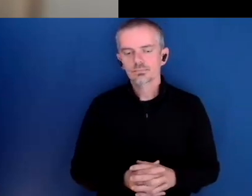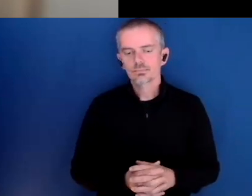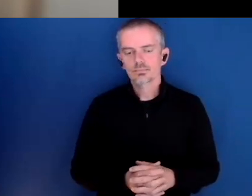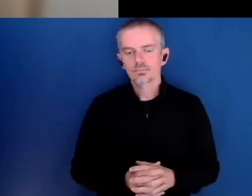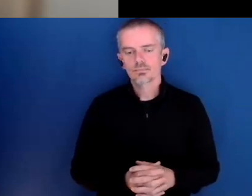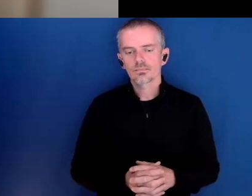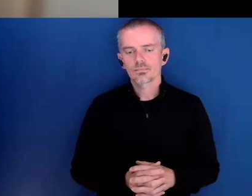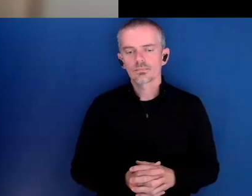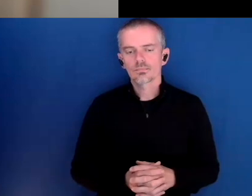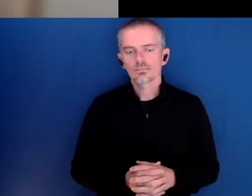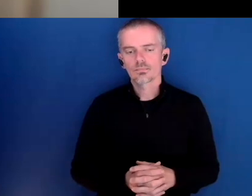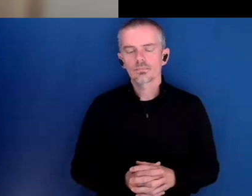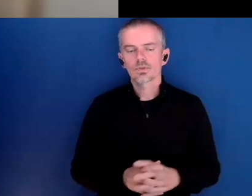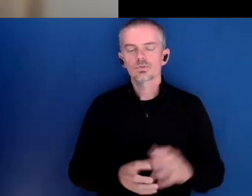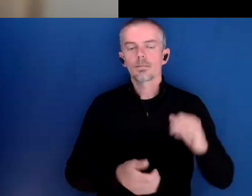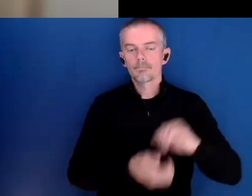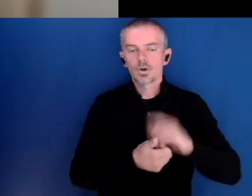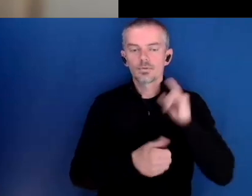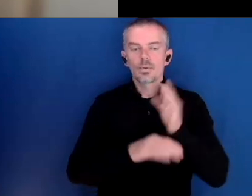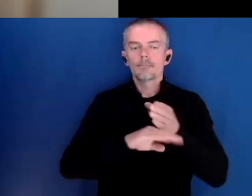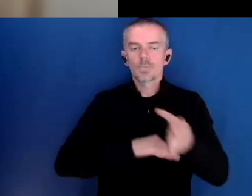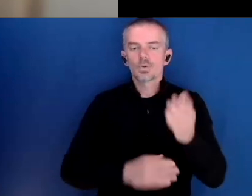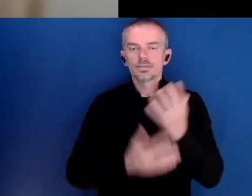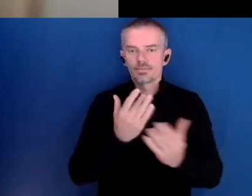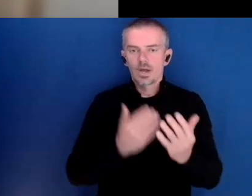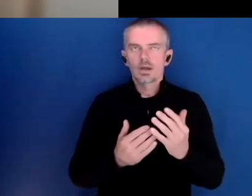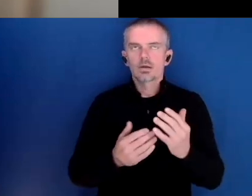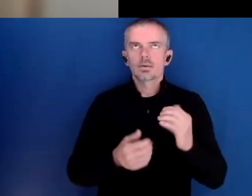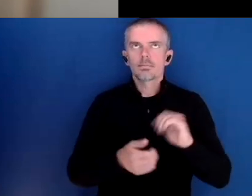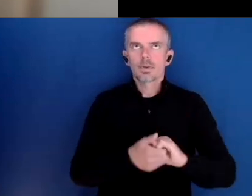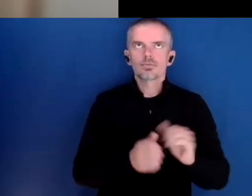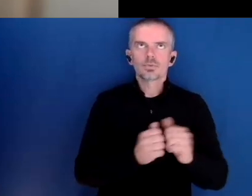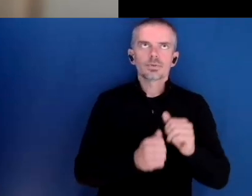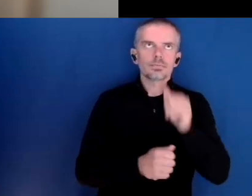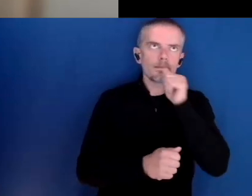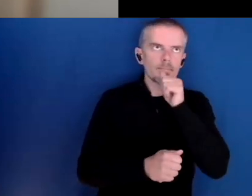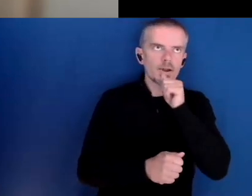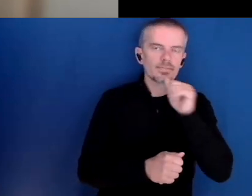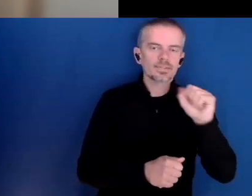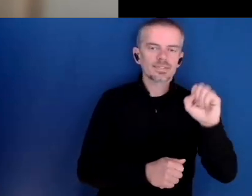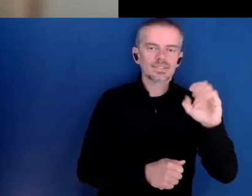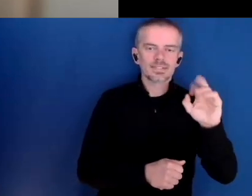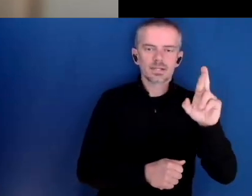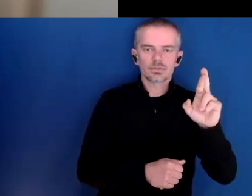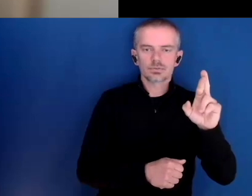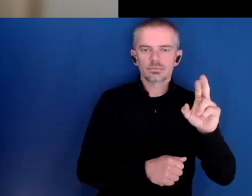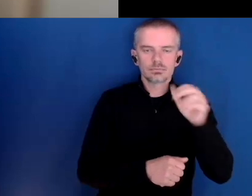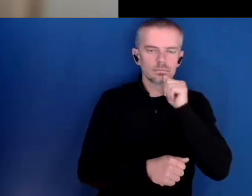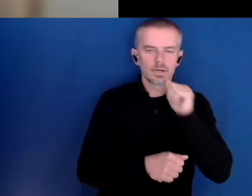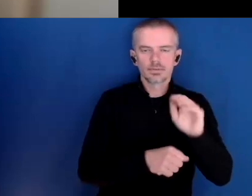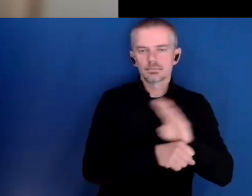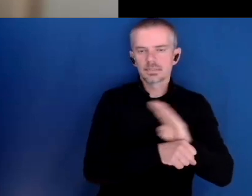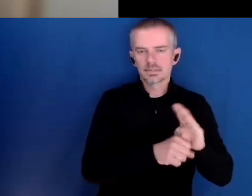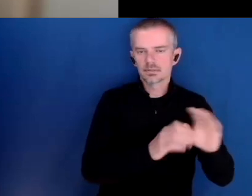for a partnership on post-fire restoration to private sector entities. So could you all speak to maybe some